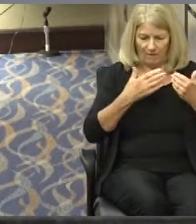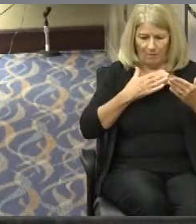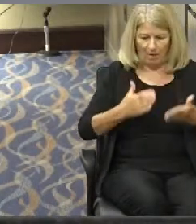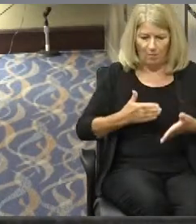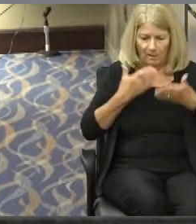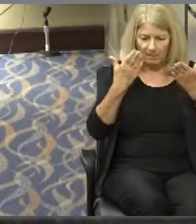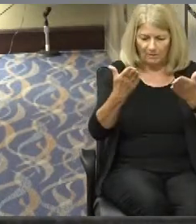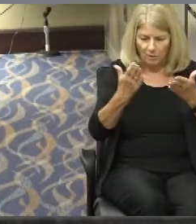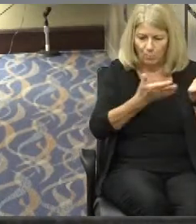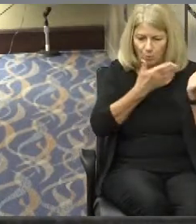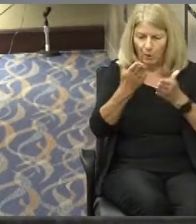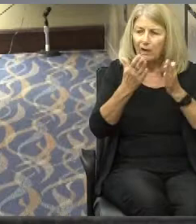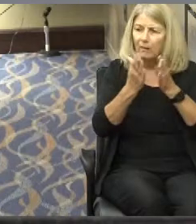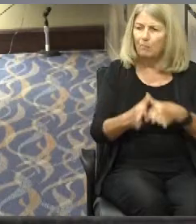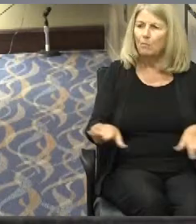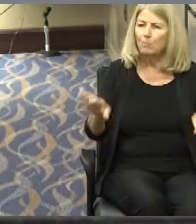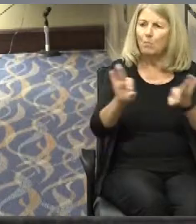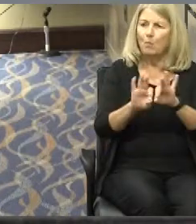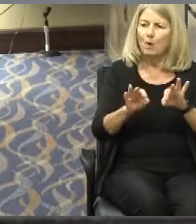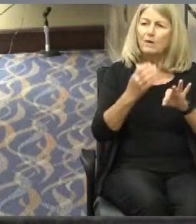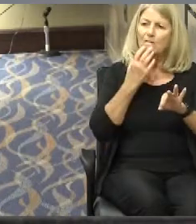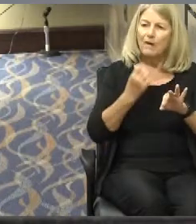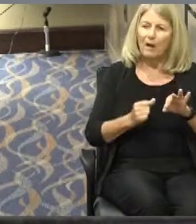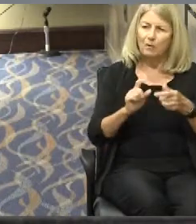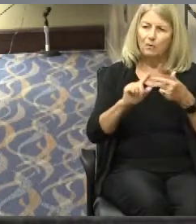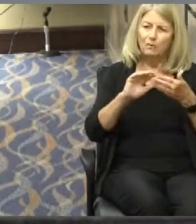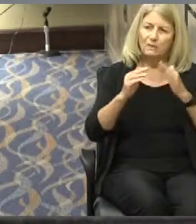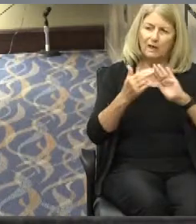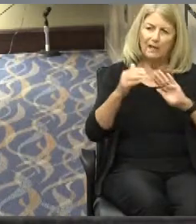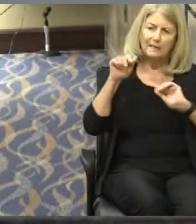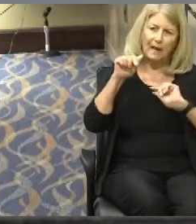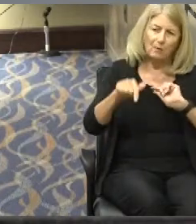bring significant value, I feel like, to the city in downtown Waco.